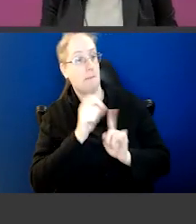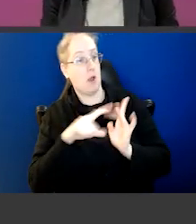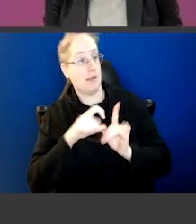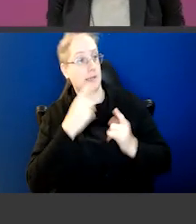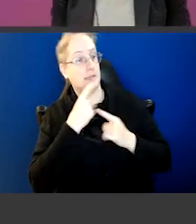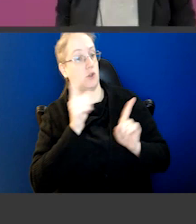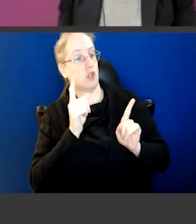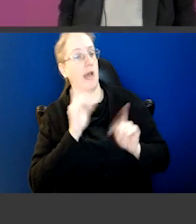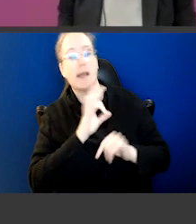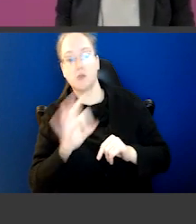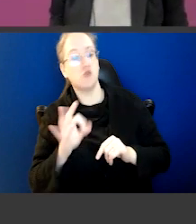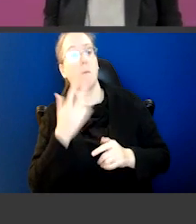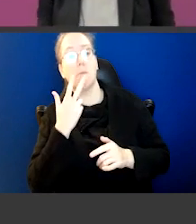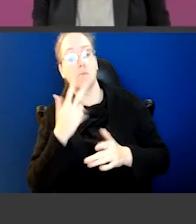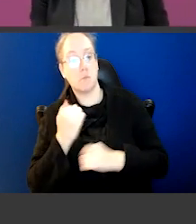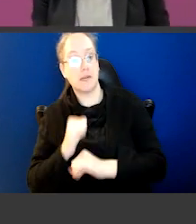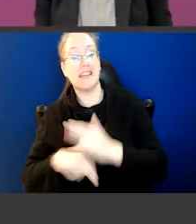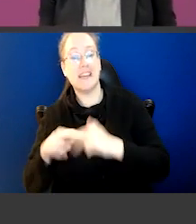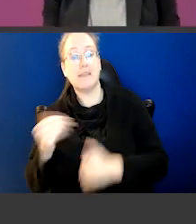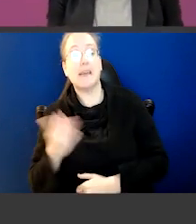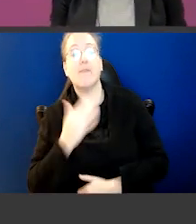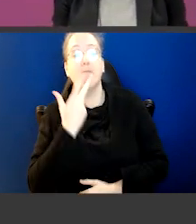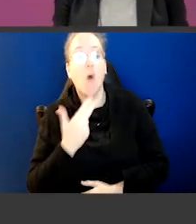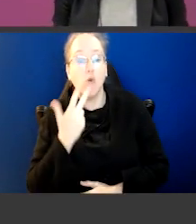protected if they provide false or misleading information.